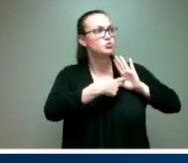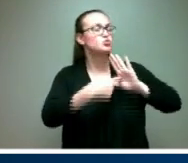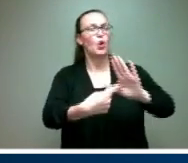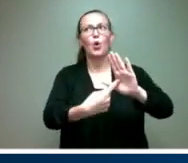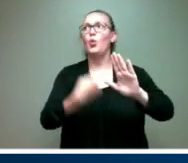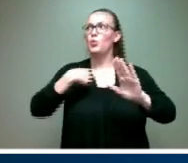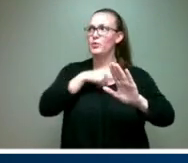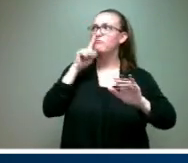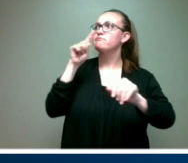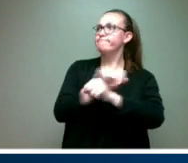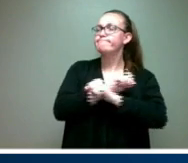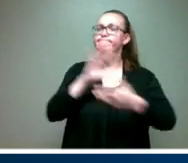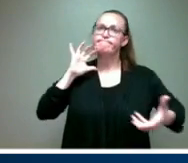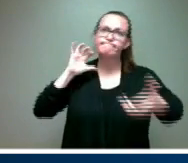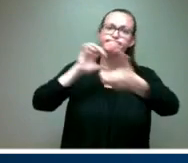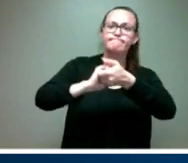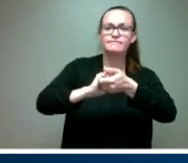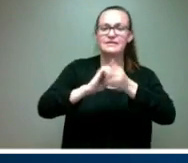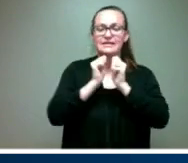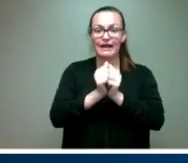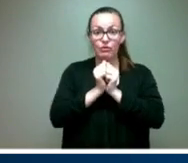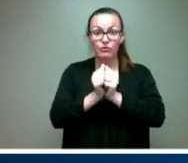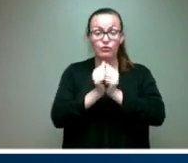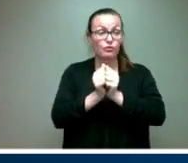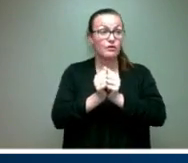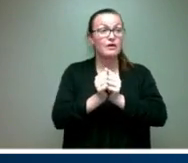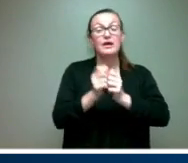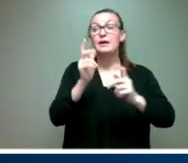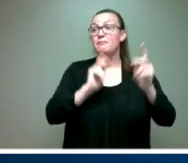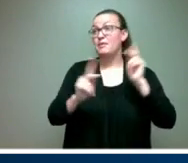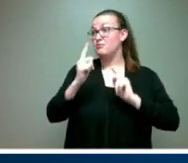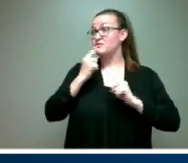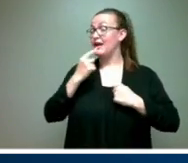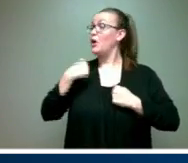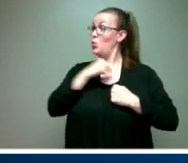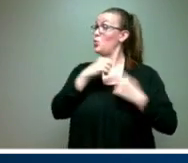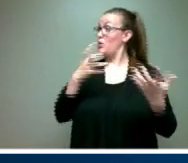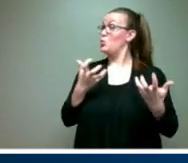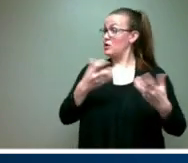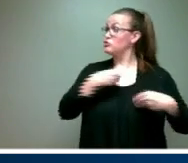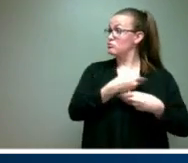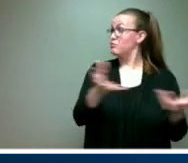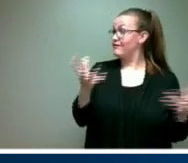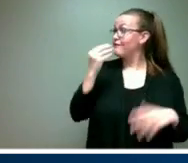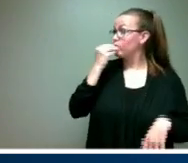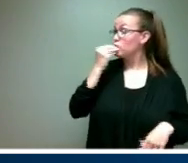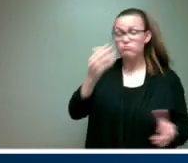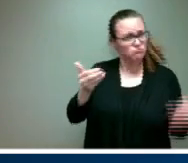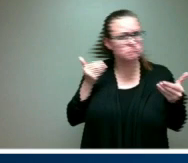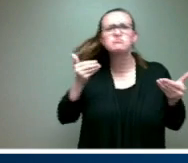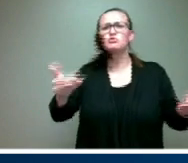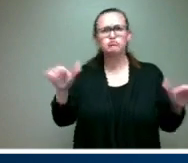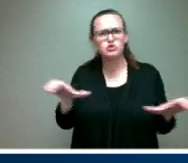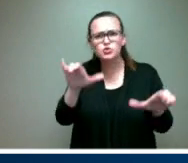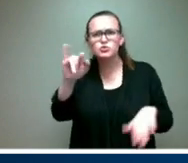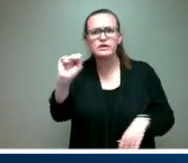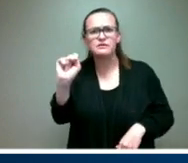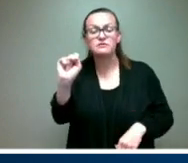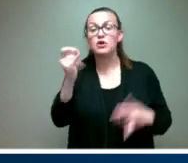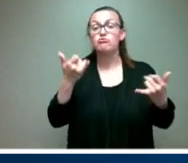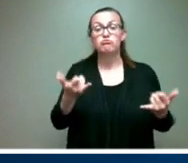say, we want meals, let's provide meals. There should be no barriers in helping our families and our students at this